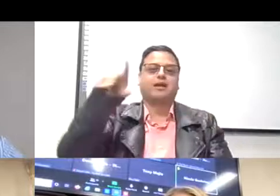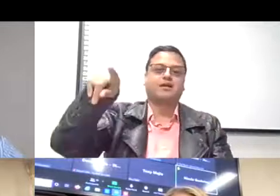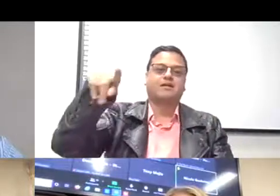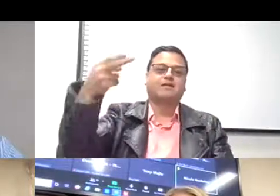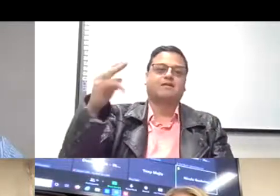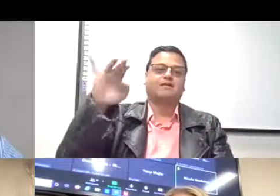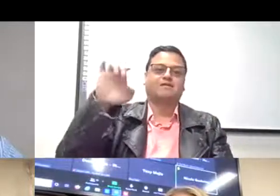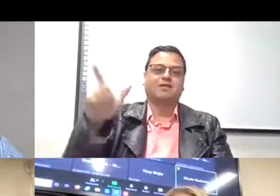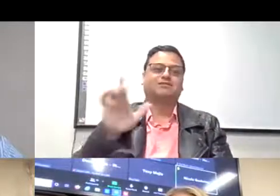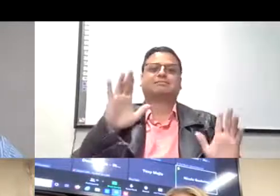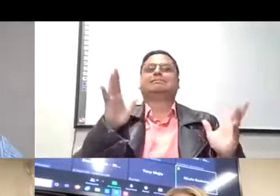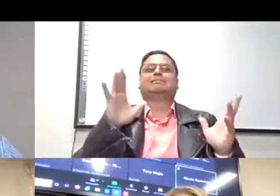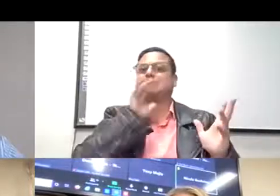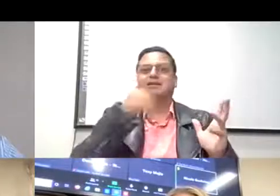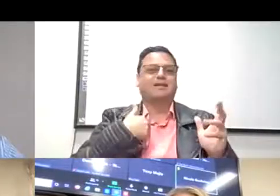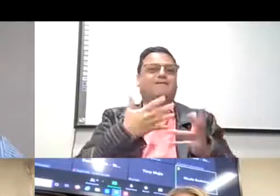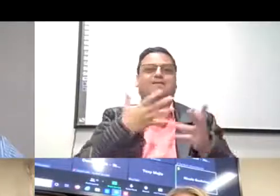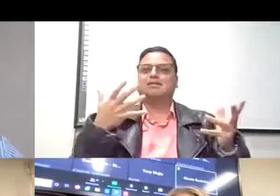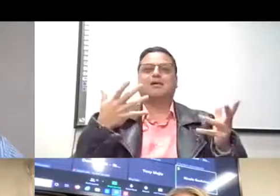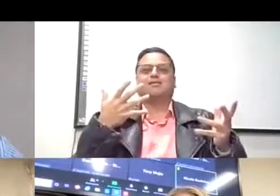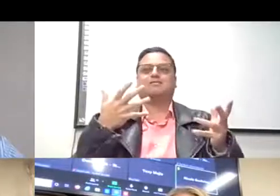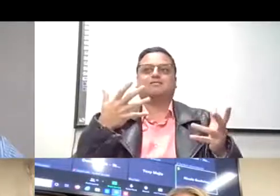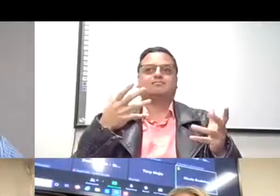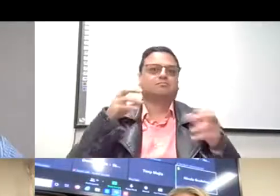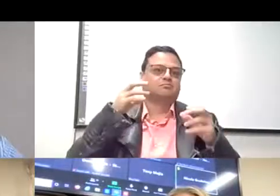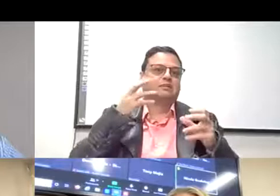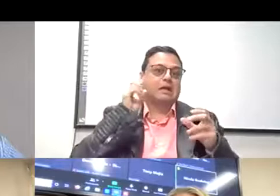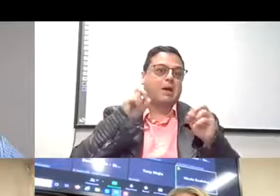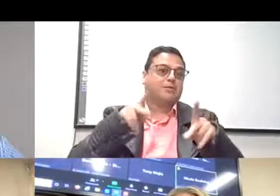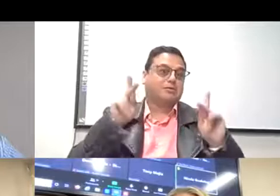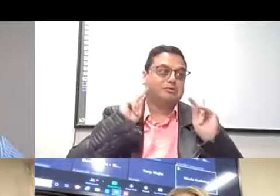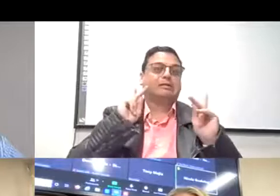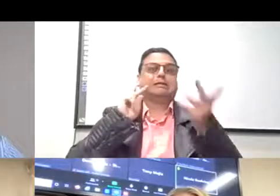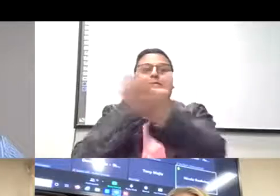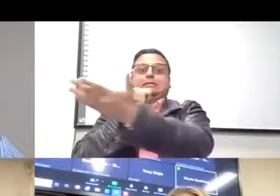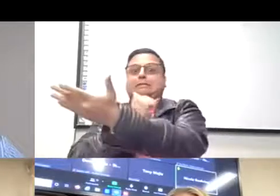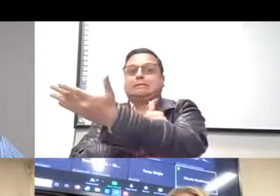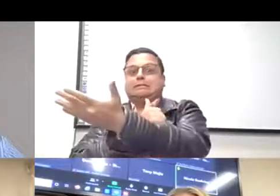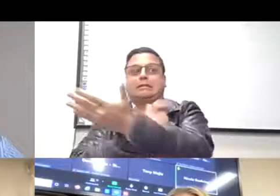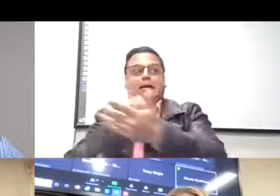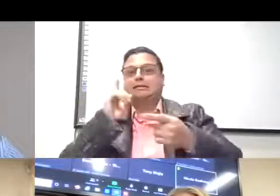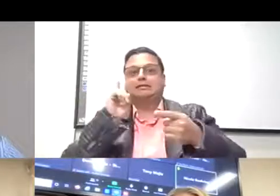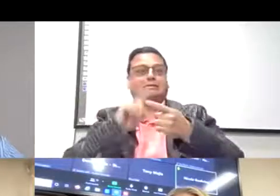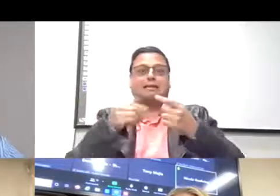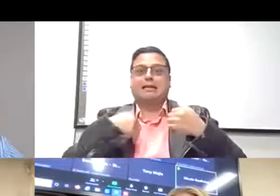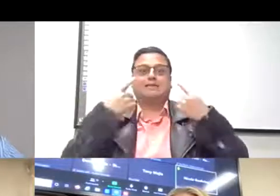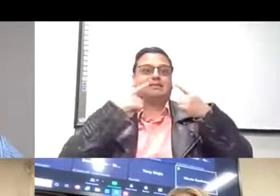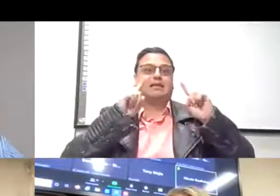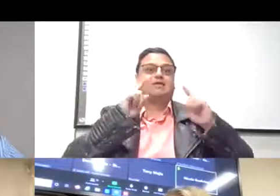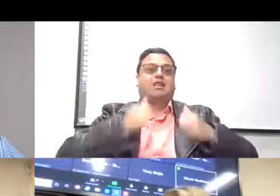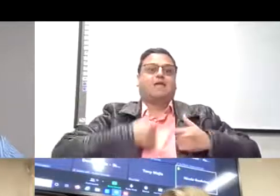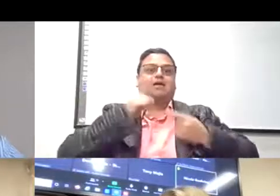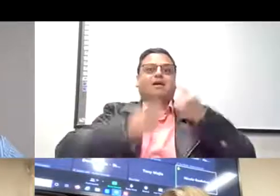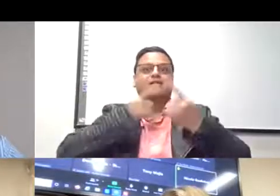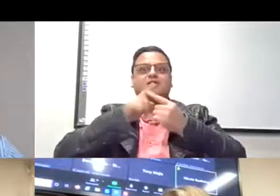in the dumps with abuse, substance abuse, were not able to get their lives going until they entered into our